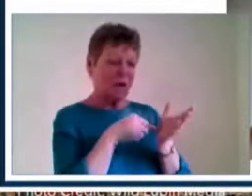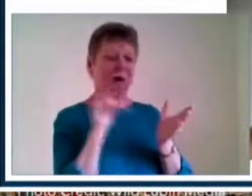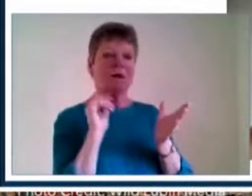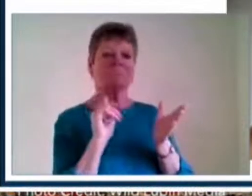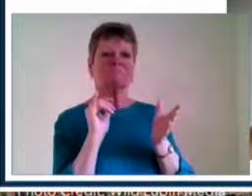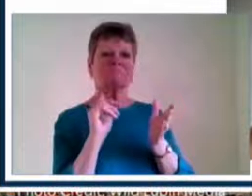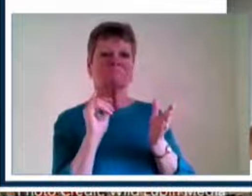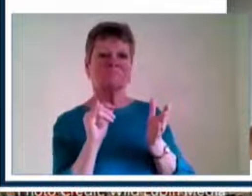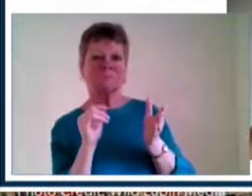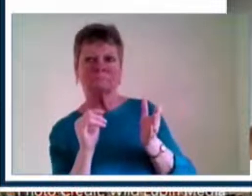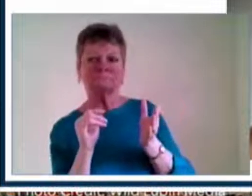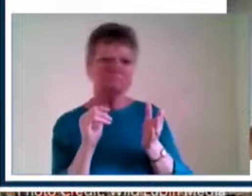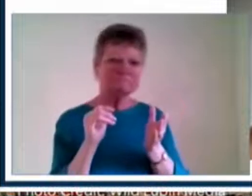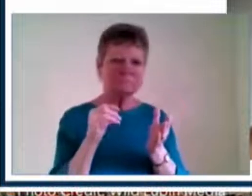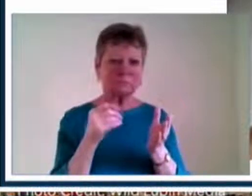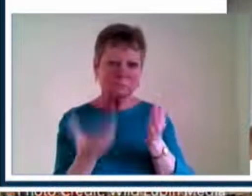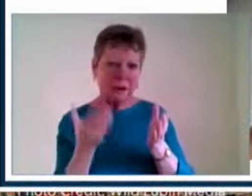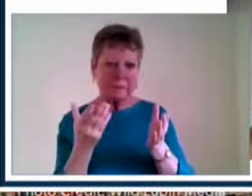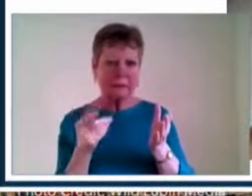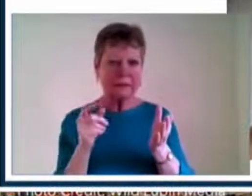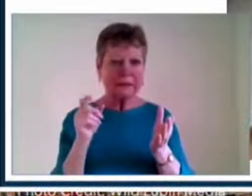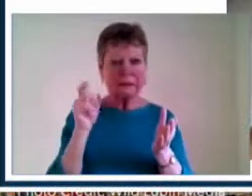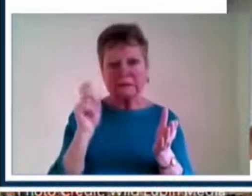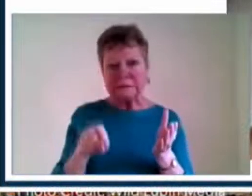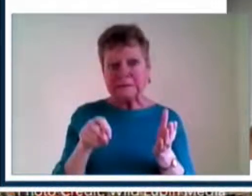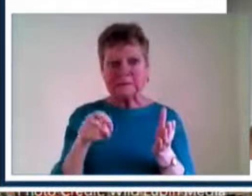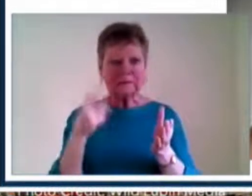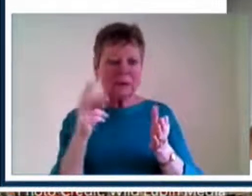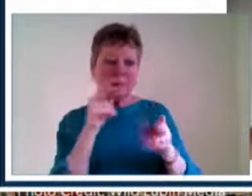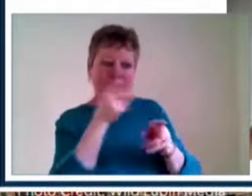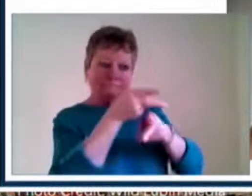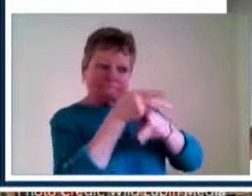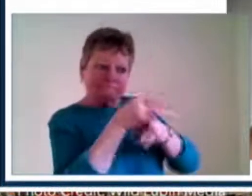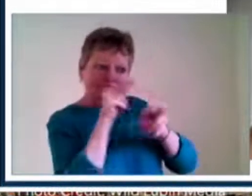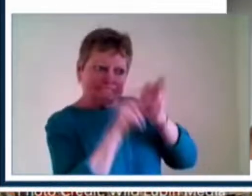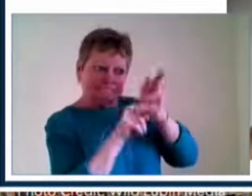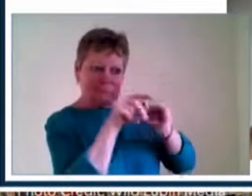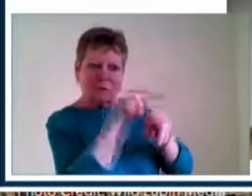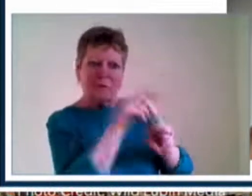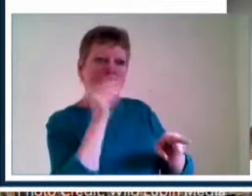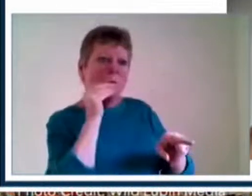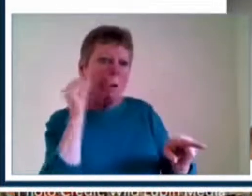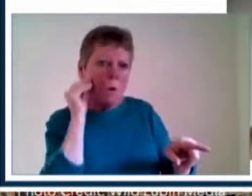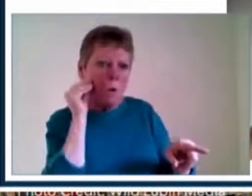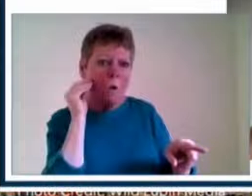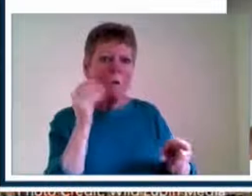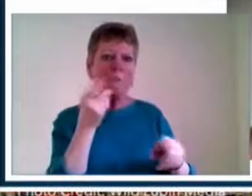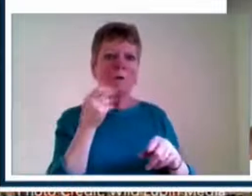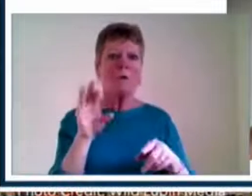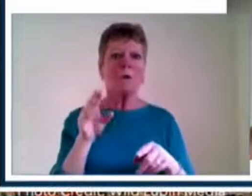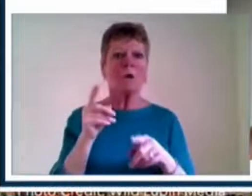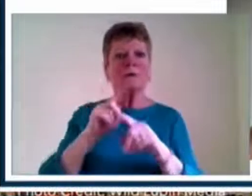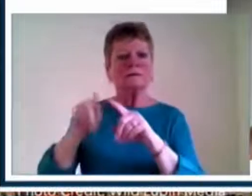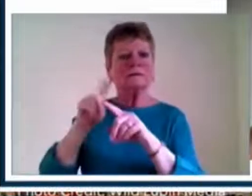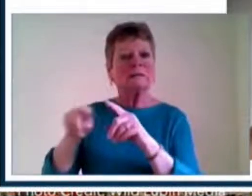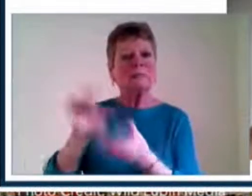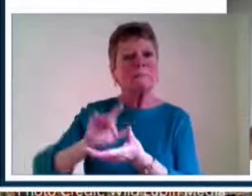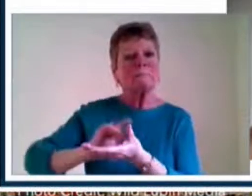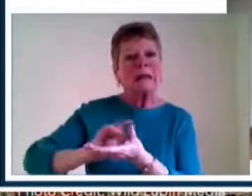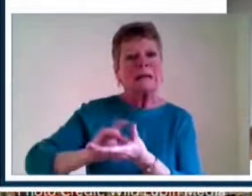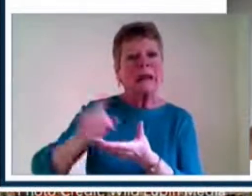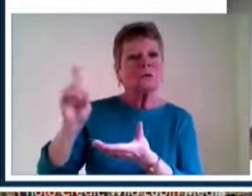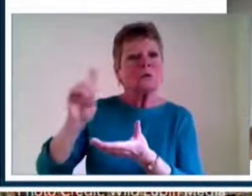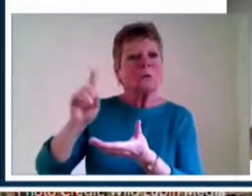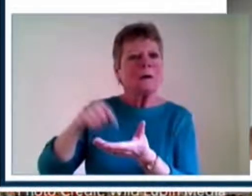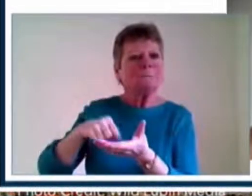actually meet the criteria for home monitoring or for actually some of the newer oral medications that are coming on board. So